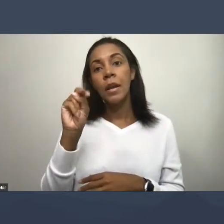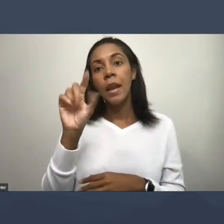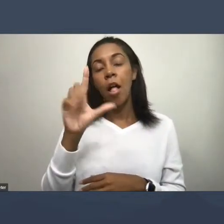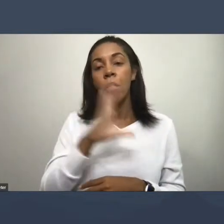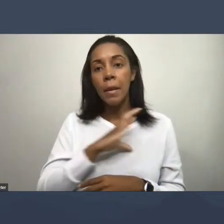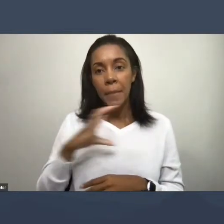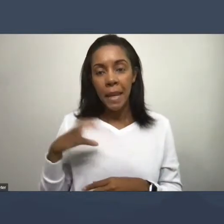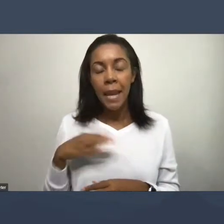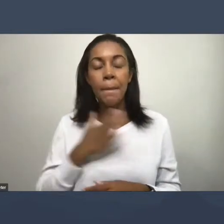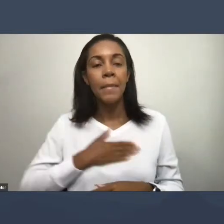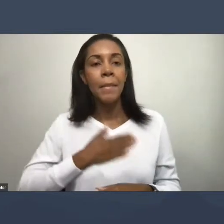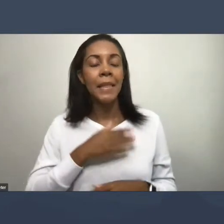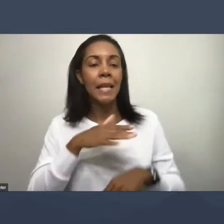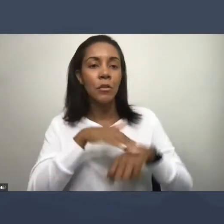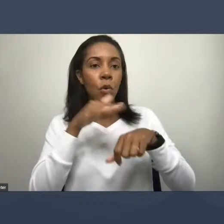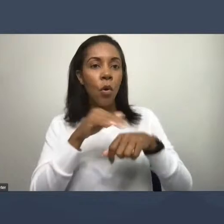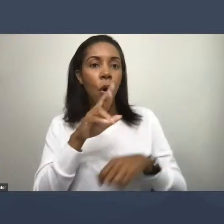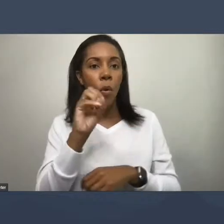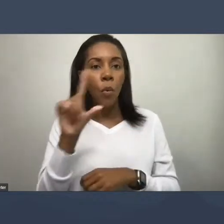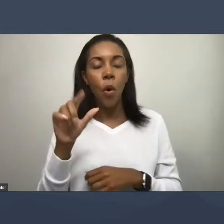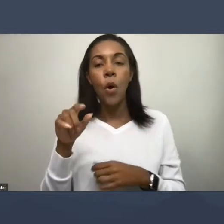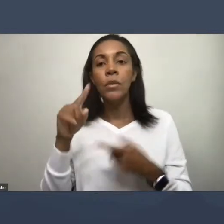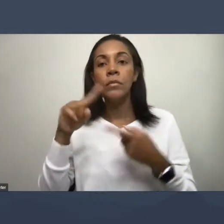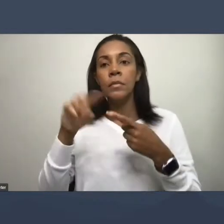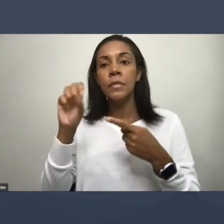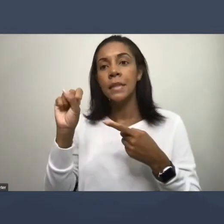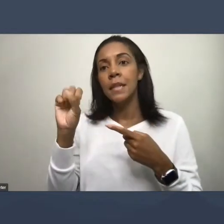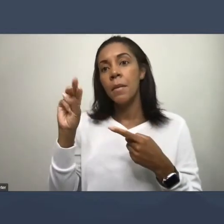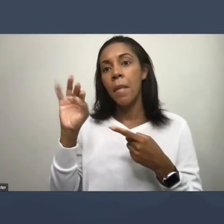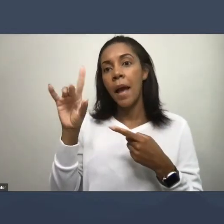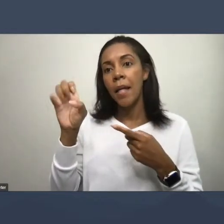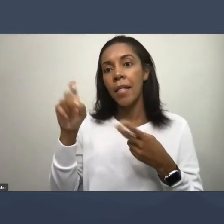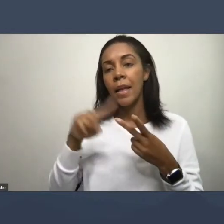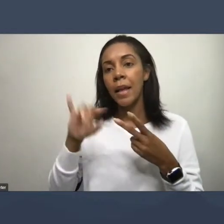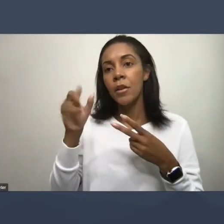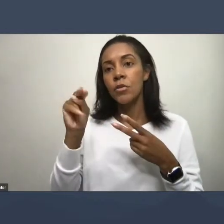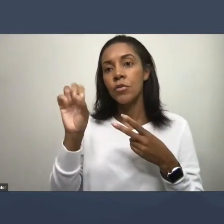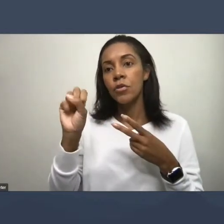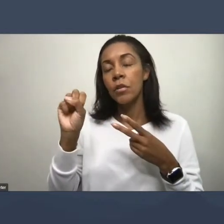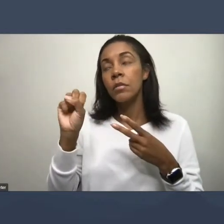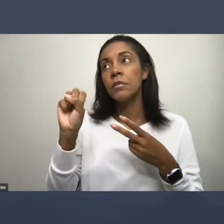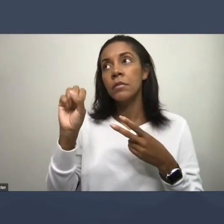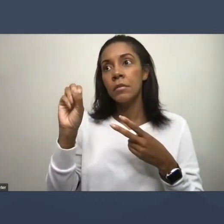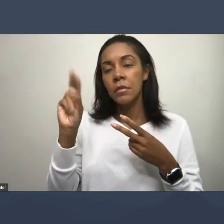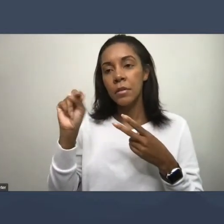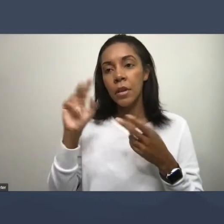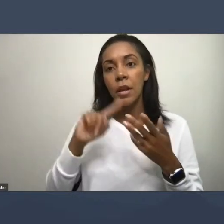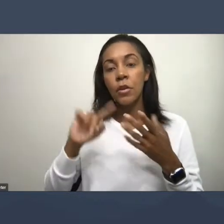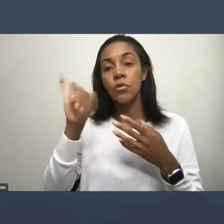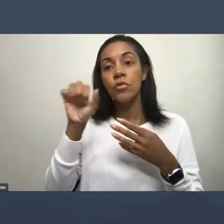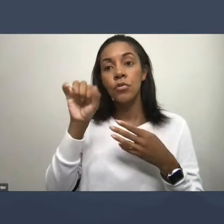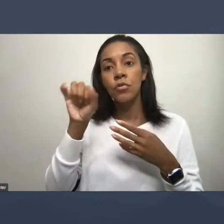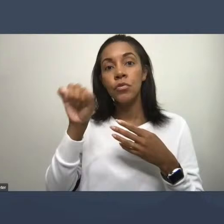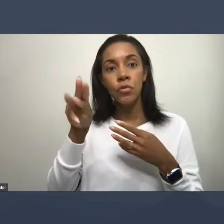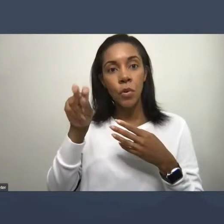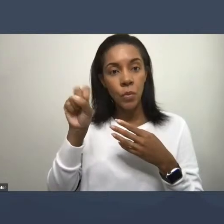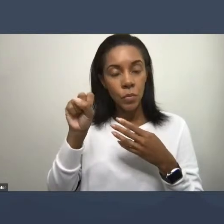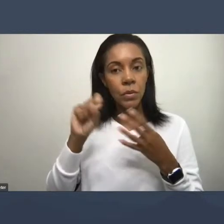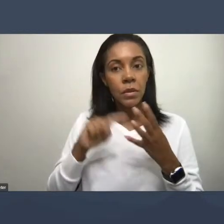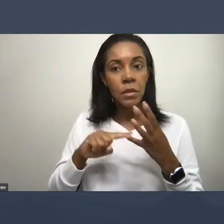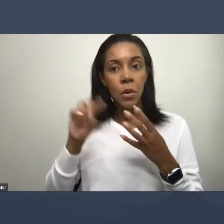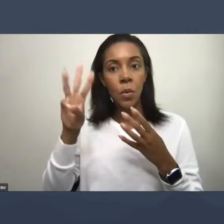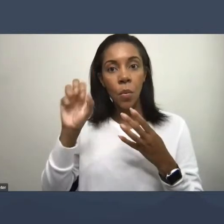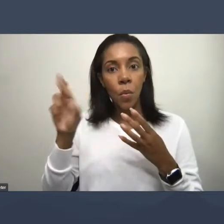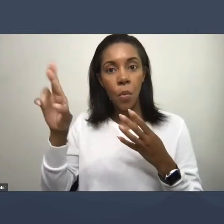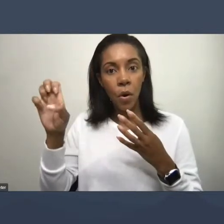please call the roll? Councilman Smiley. Councilwoman Johnson. Councilman Jones. Here. Councilman